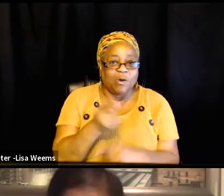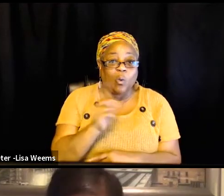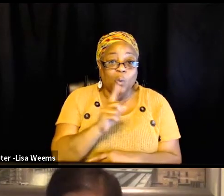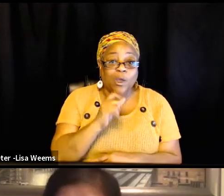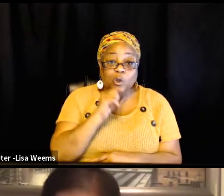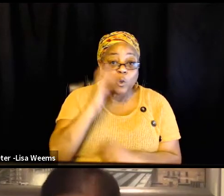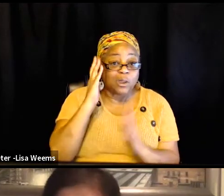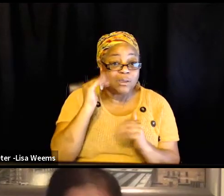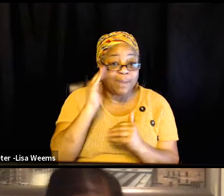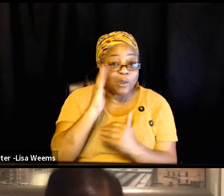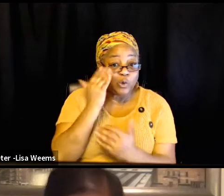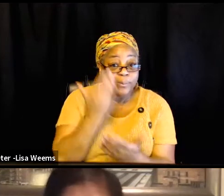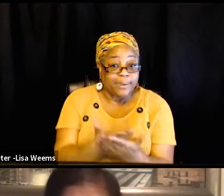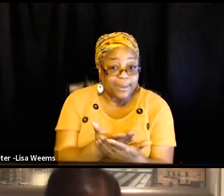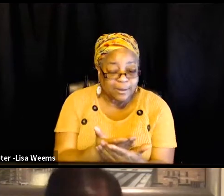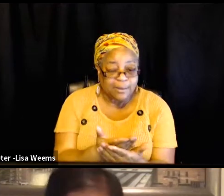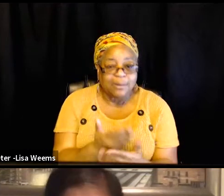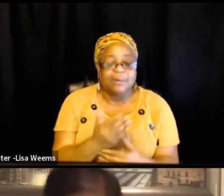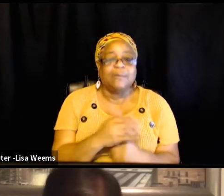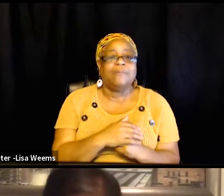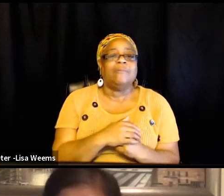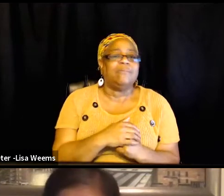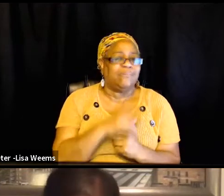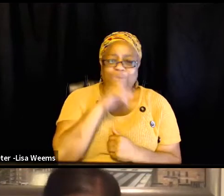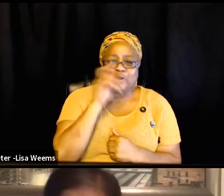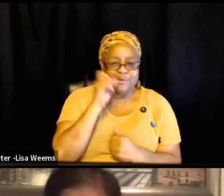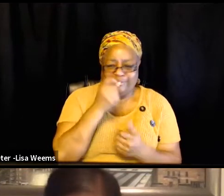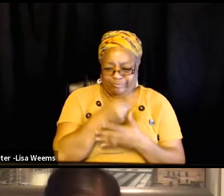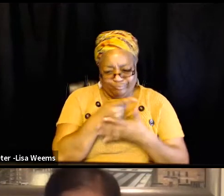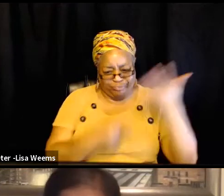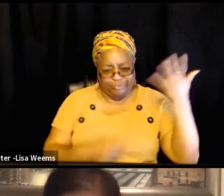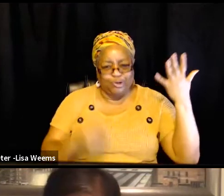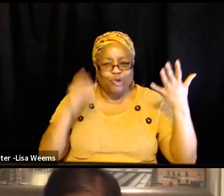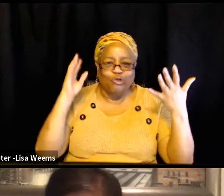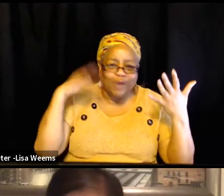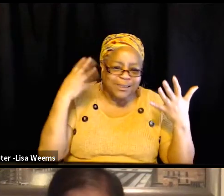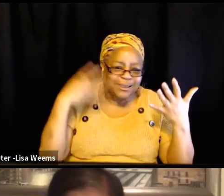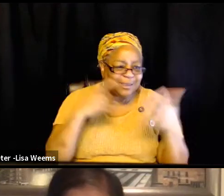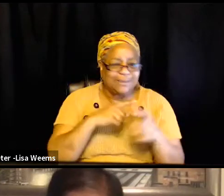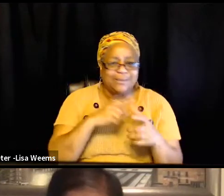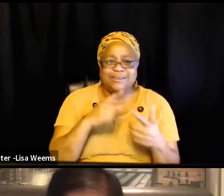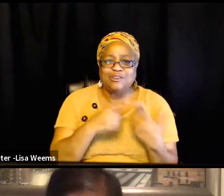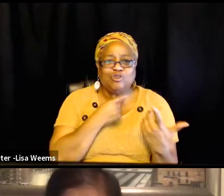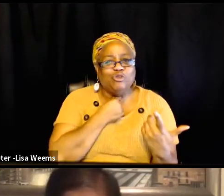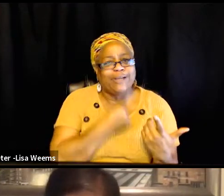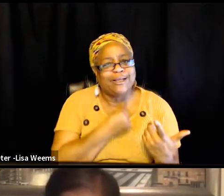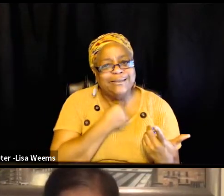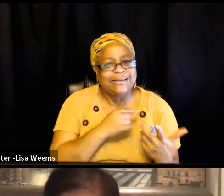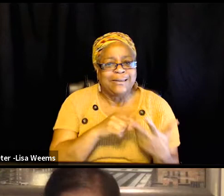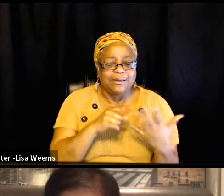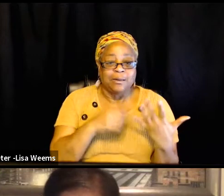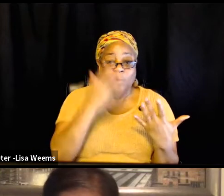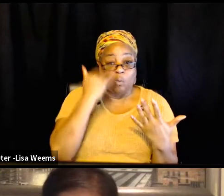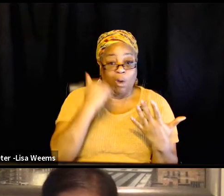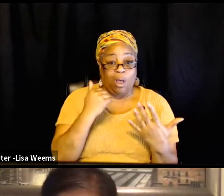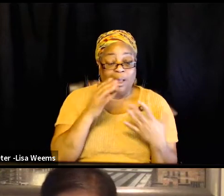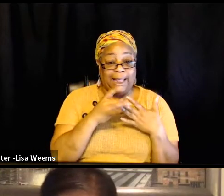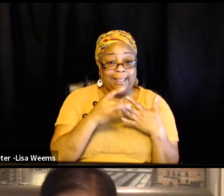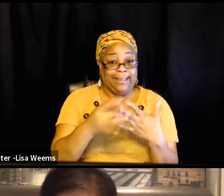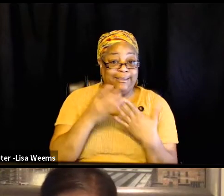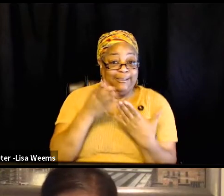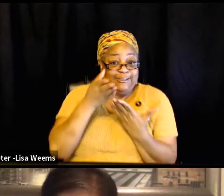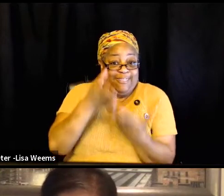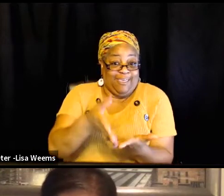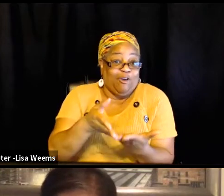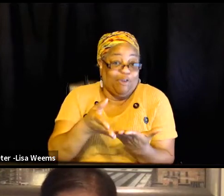of obsessions, because of because of craziness. I don't know why, but like it just takes us there. Absolutely. And I think